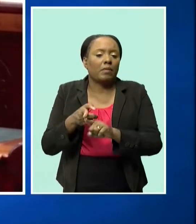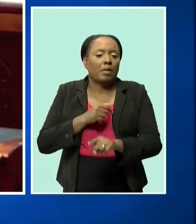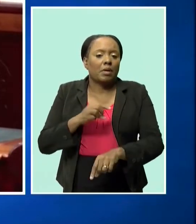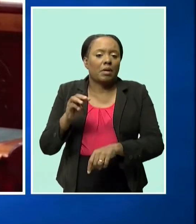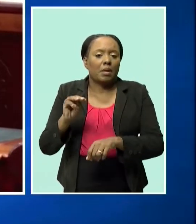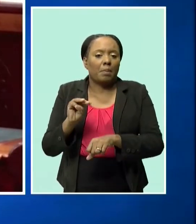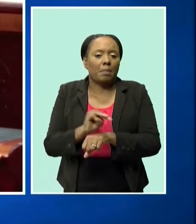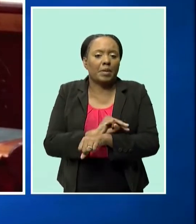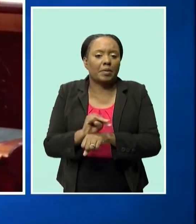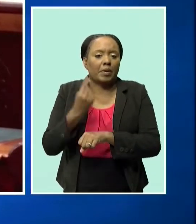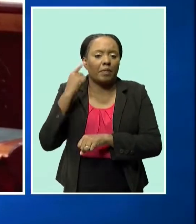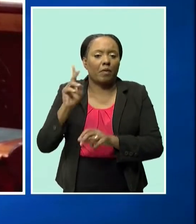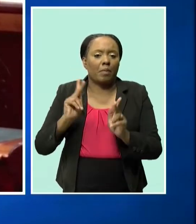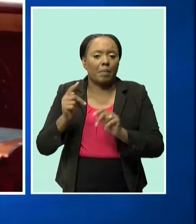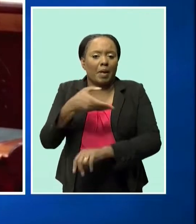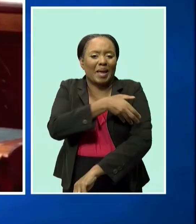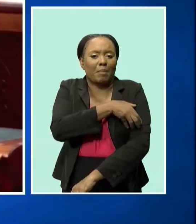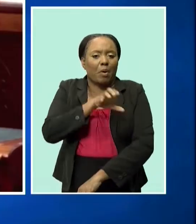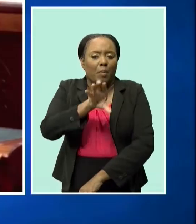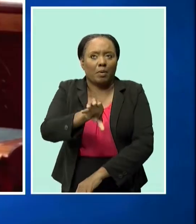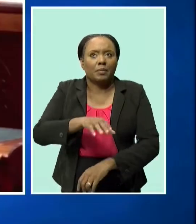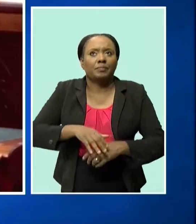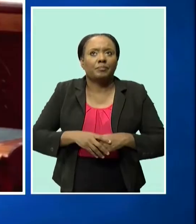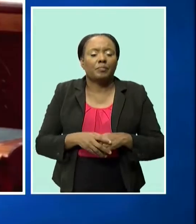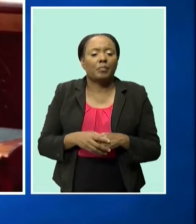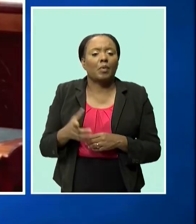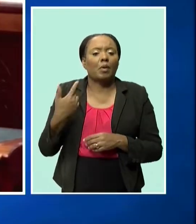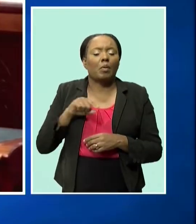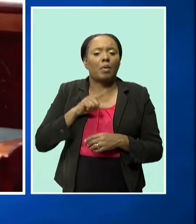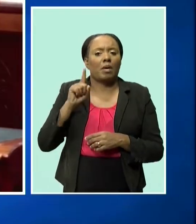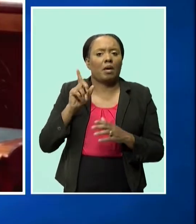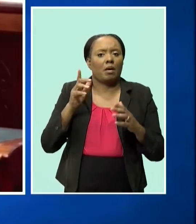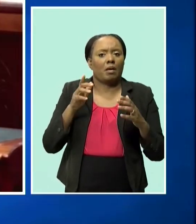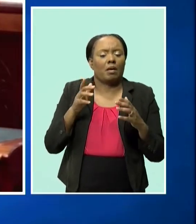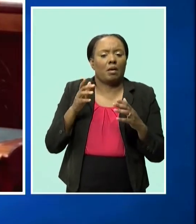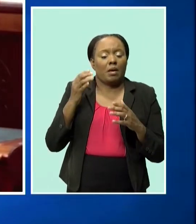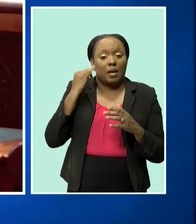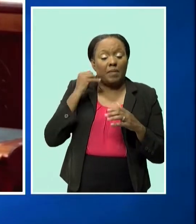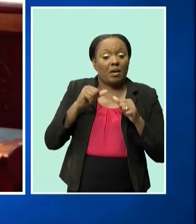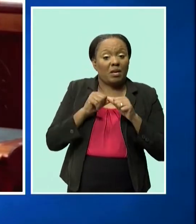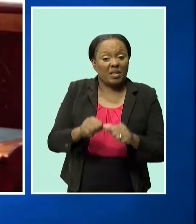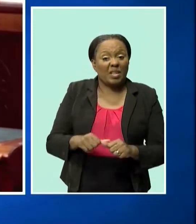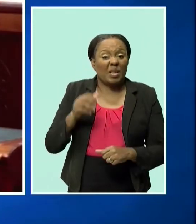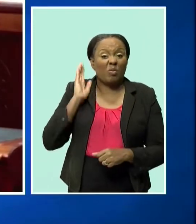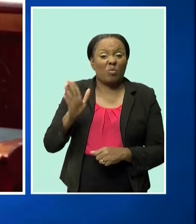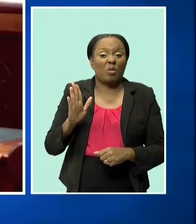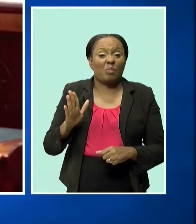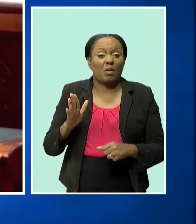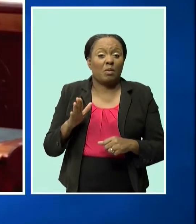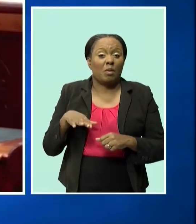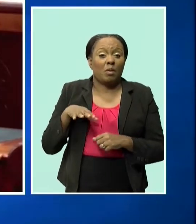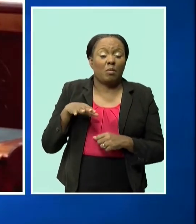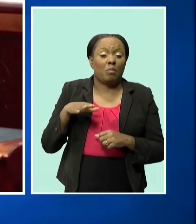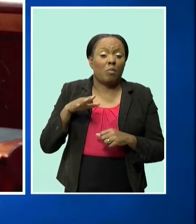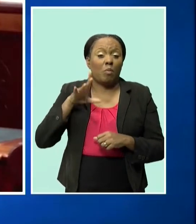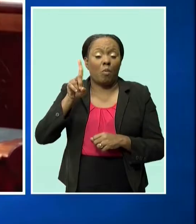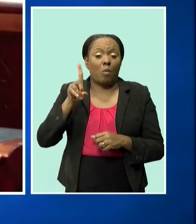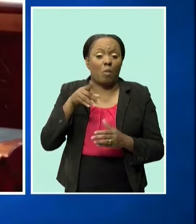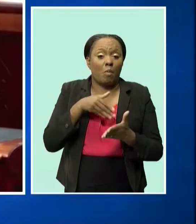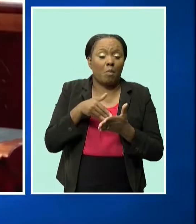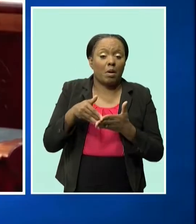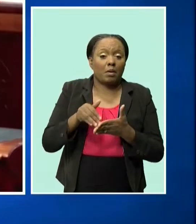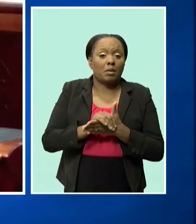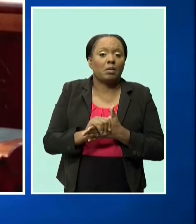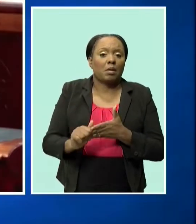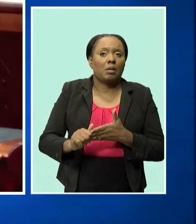end of the year, if we keep these persons in accommodation, would be $1 million in expenditure would be